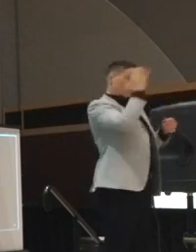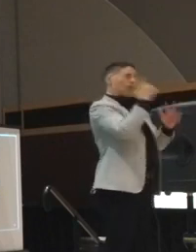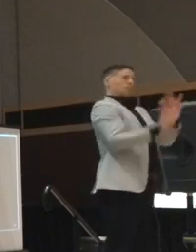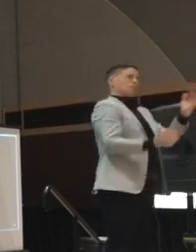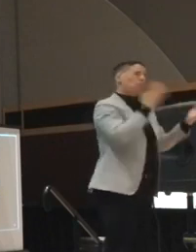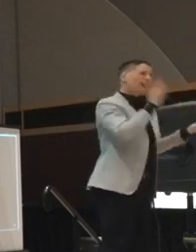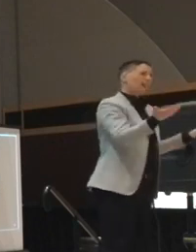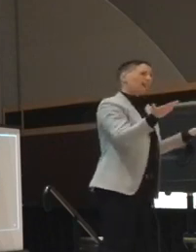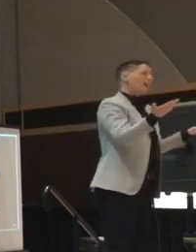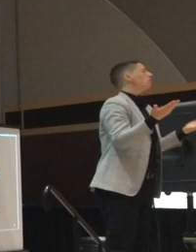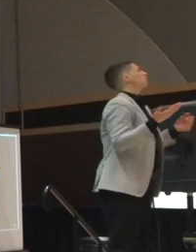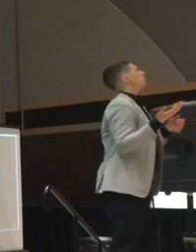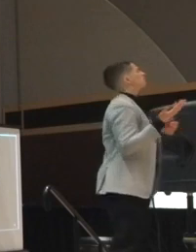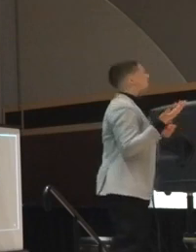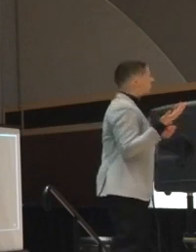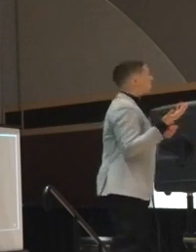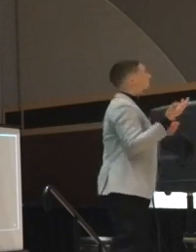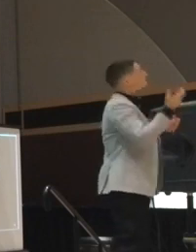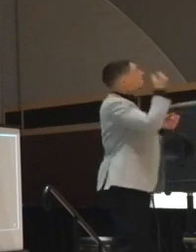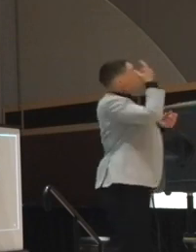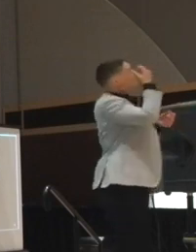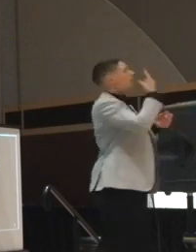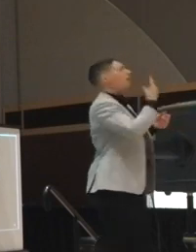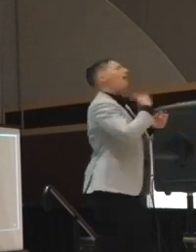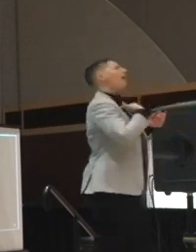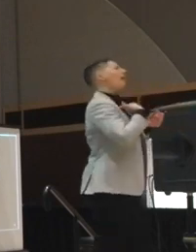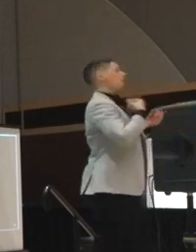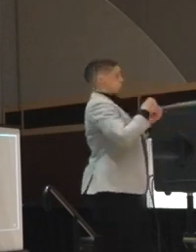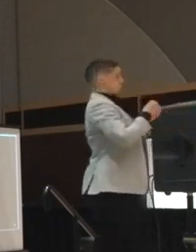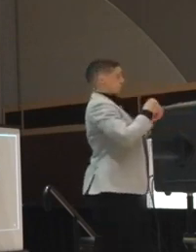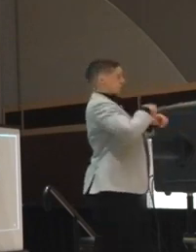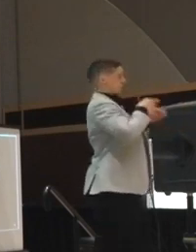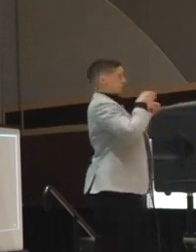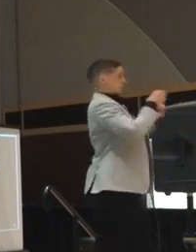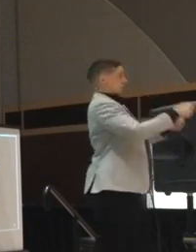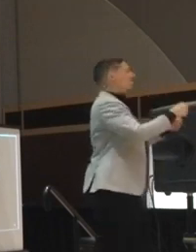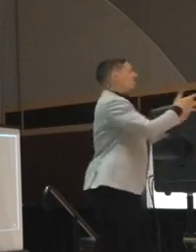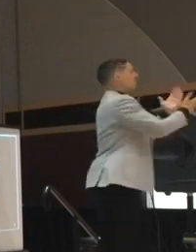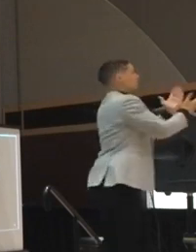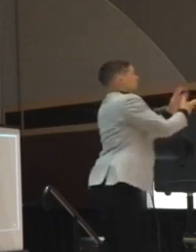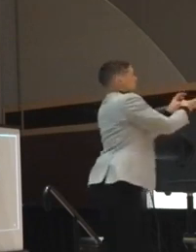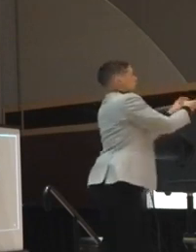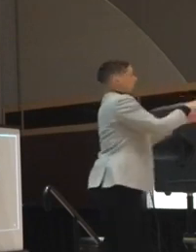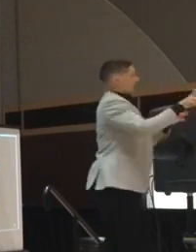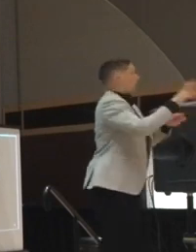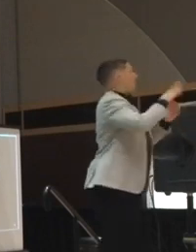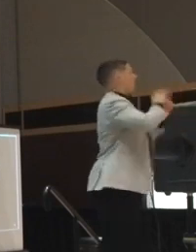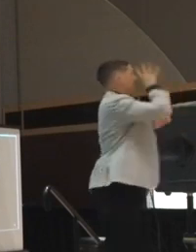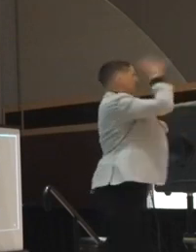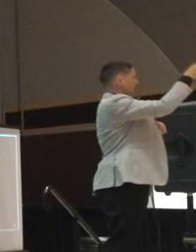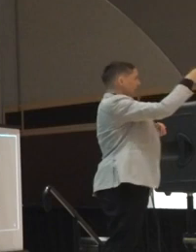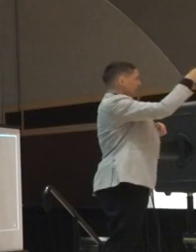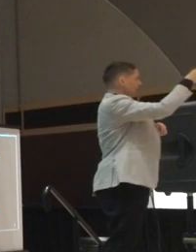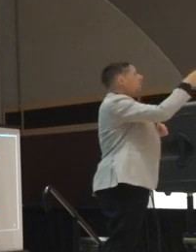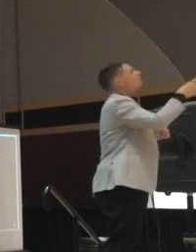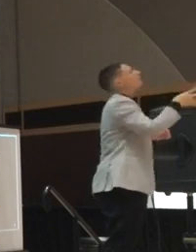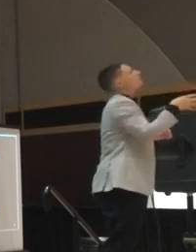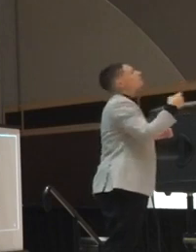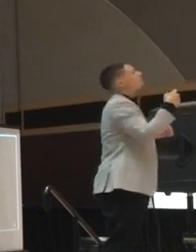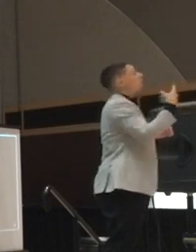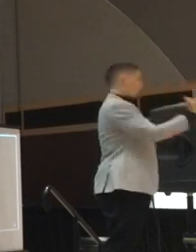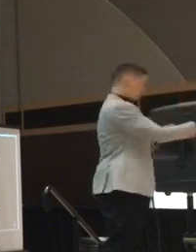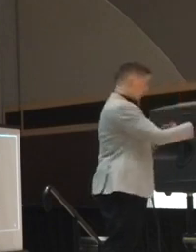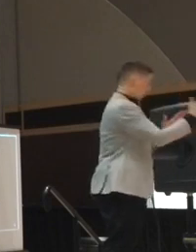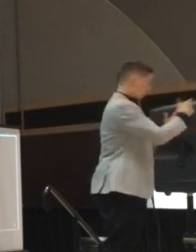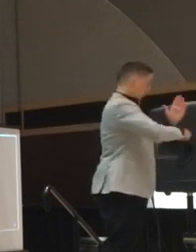more time transferring technology than I ever did inventing it. That's another thing. I've got a paper online on